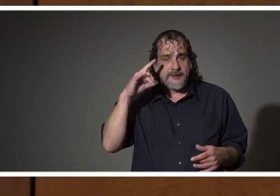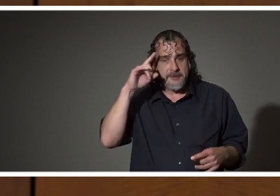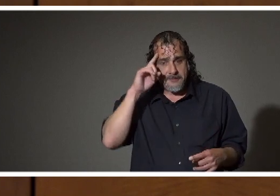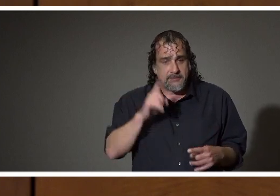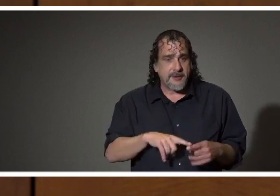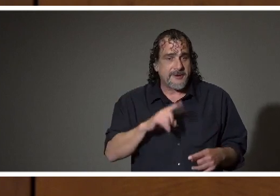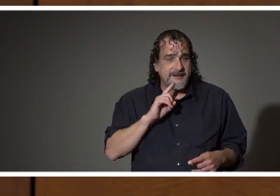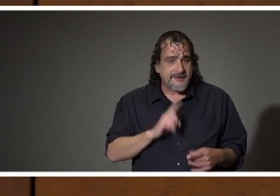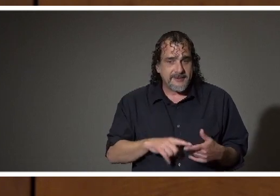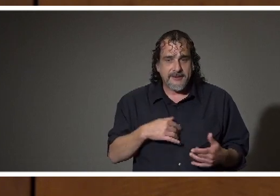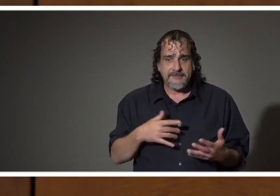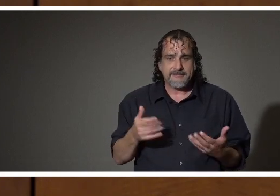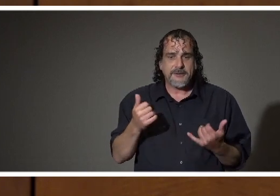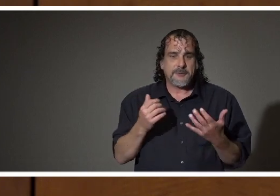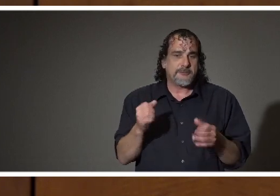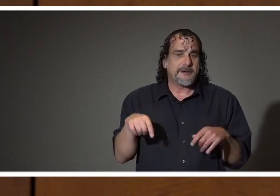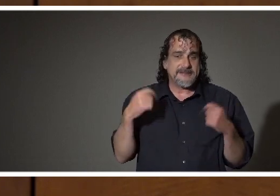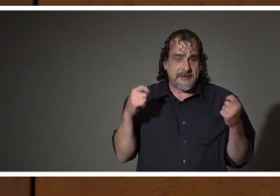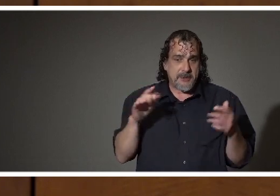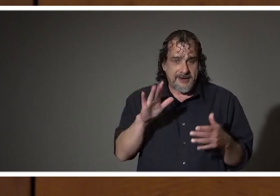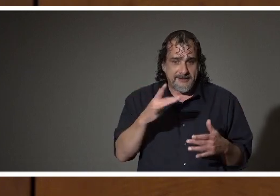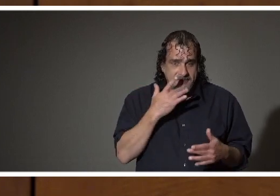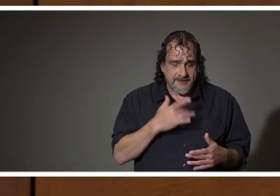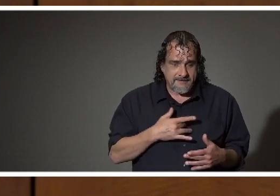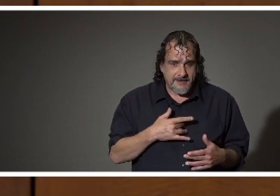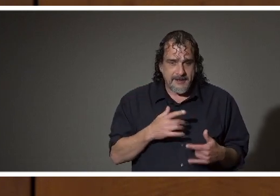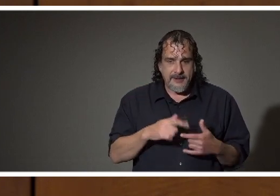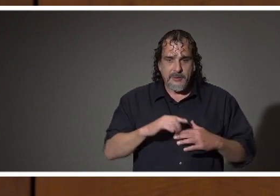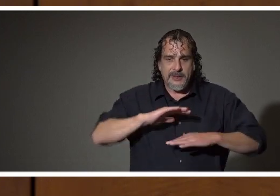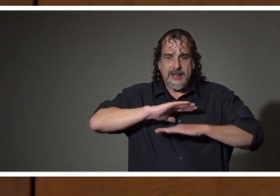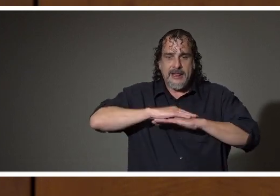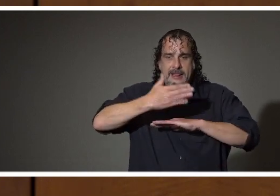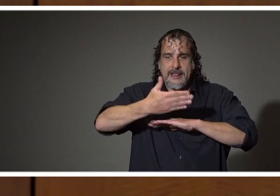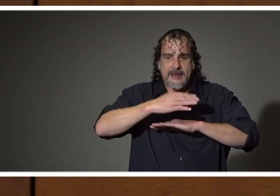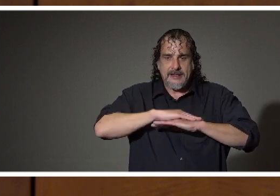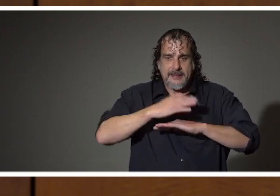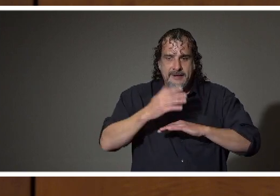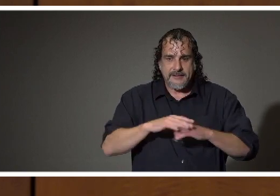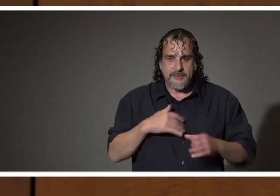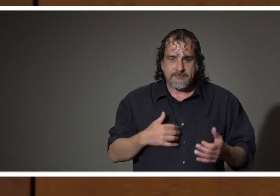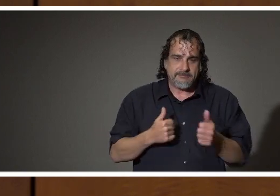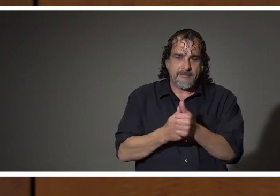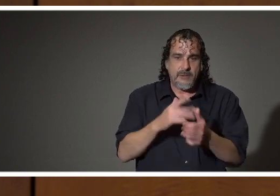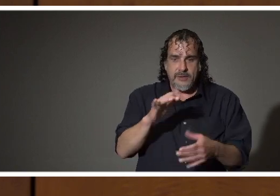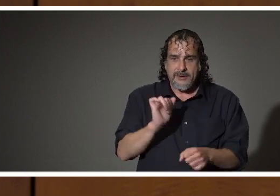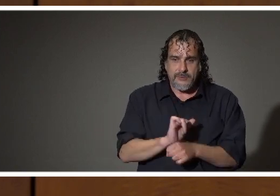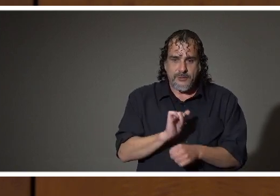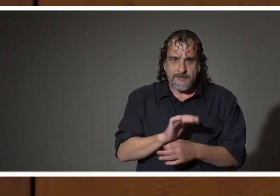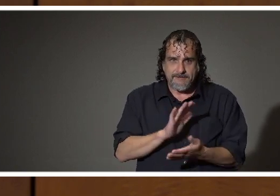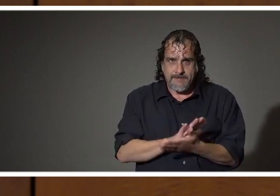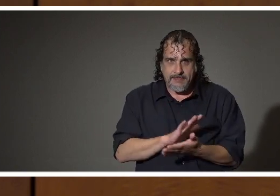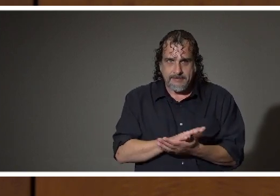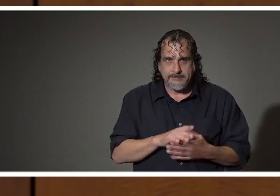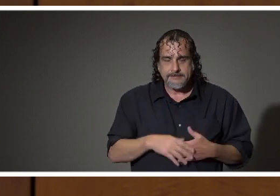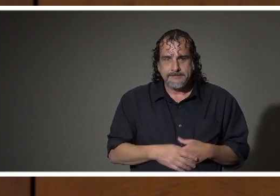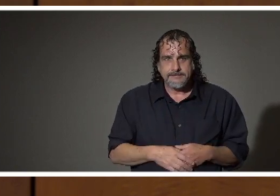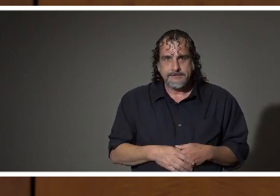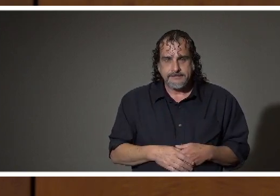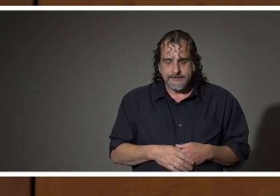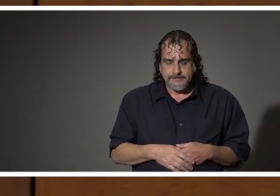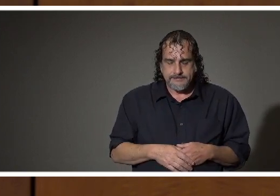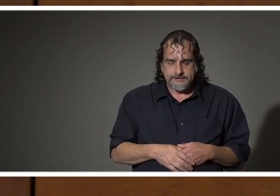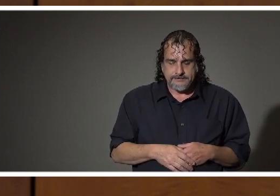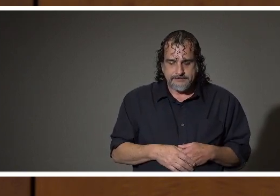sister around to help him celebrate. Oh, yeah, and he wants a laptop so he can stay up to date on his schoolwork. Happy birthday, Anna Catherine